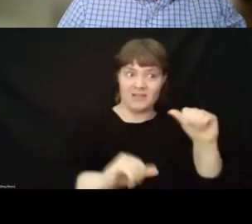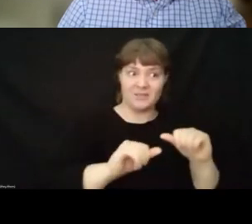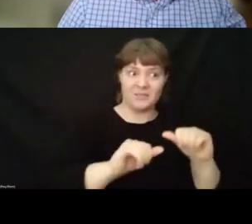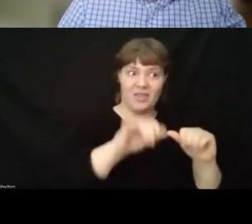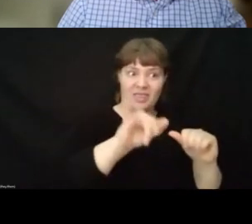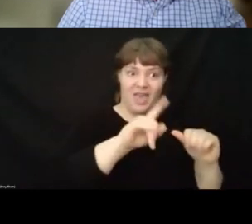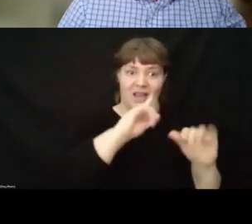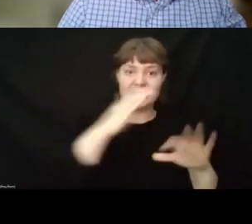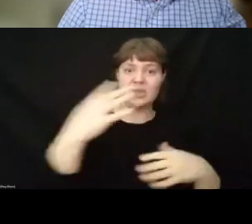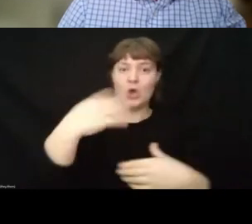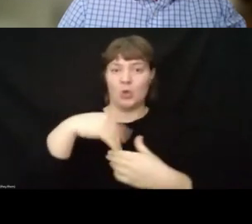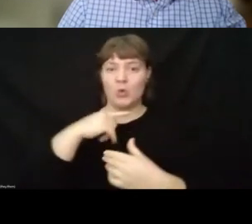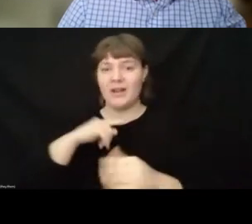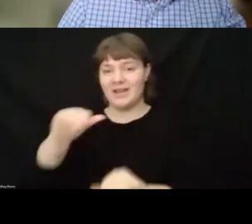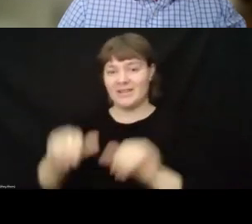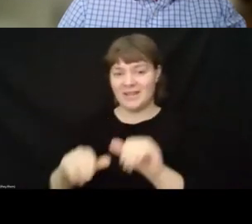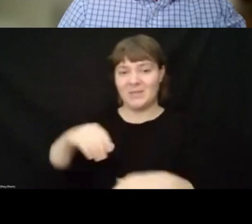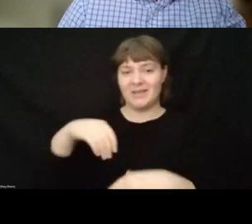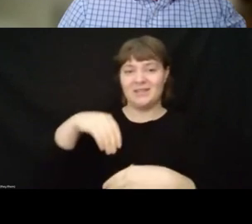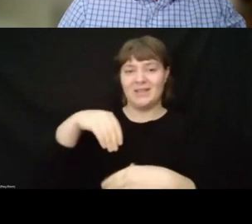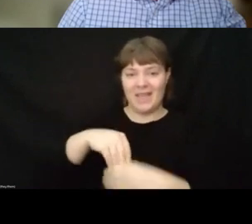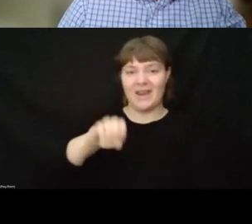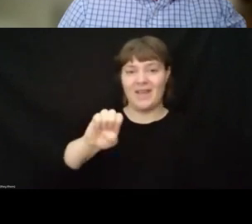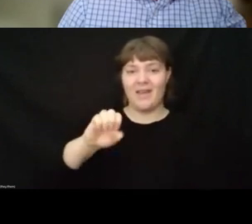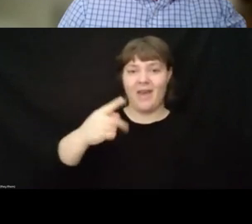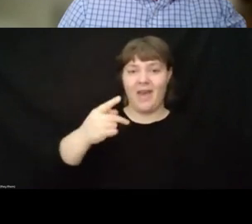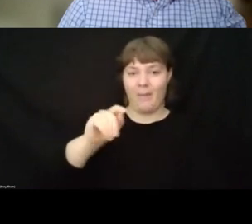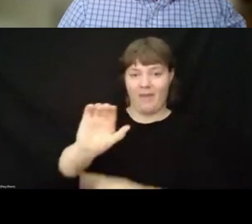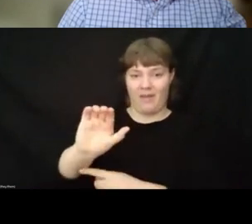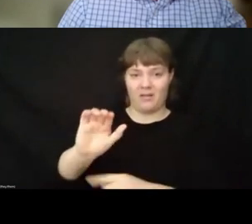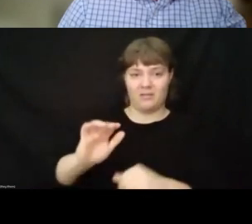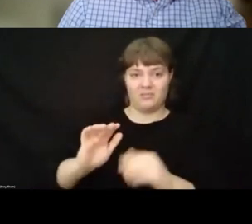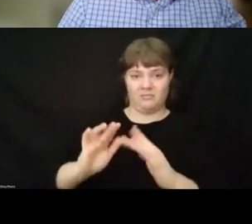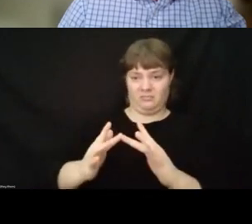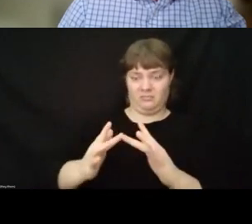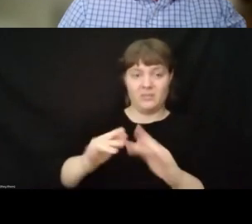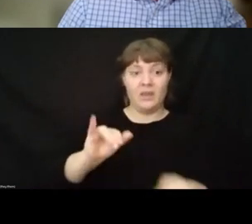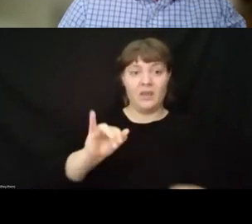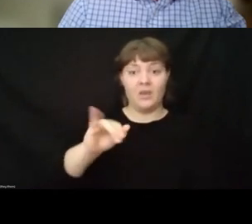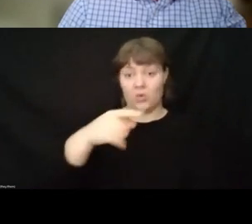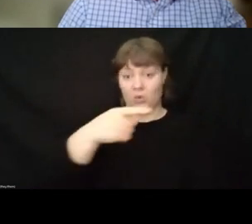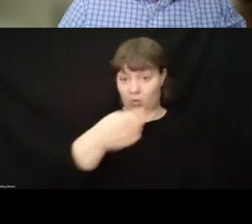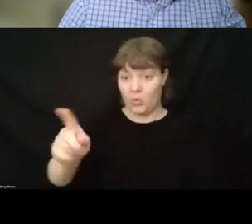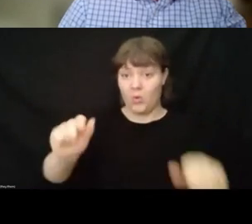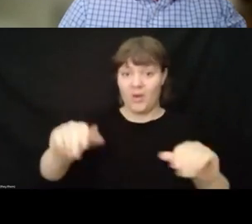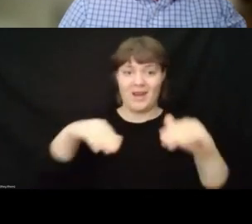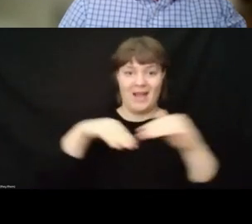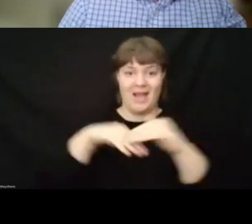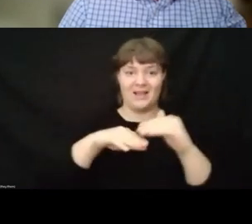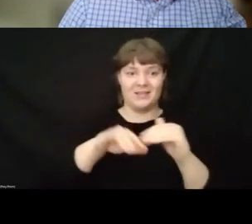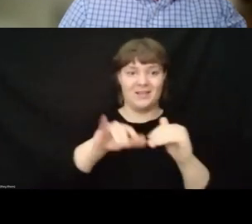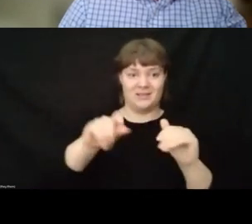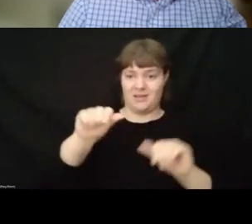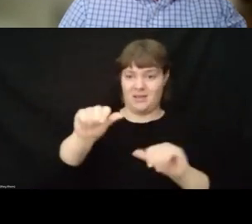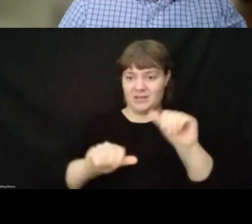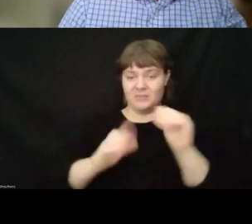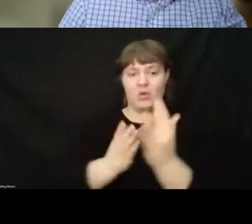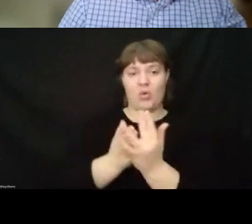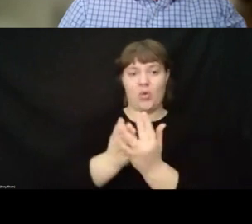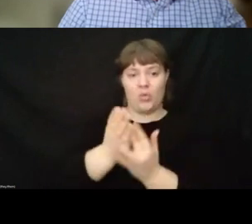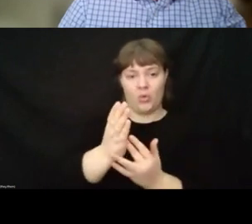in EPIC. So any one of you can access that assessment through our